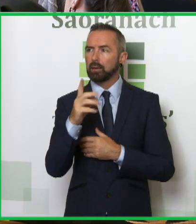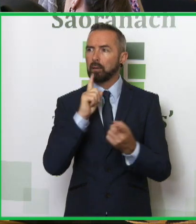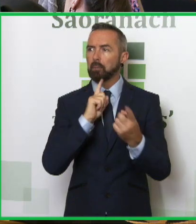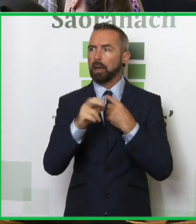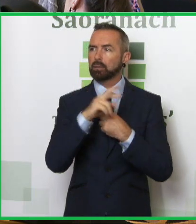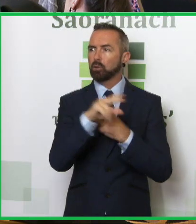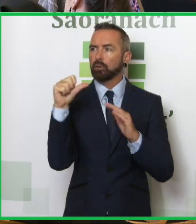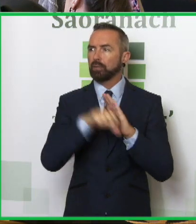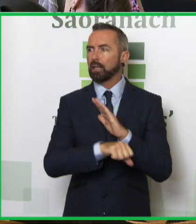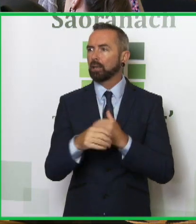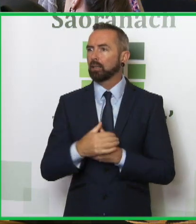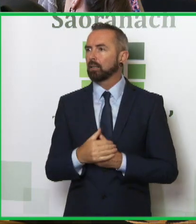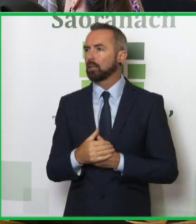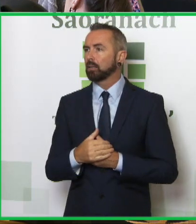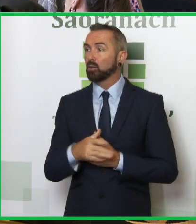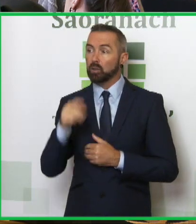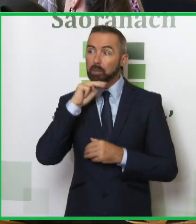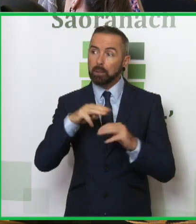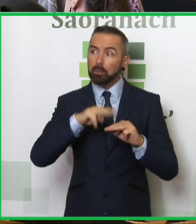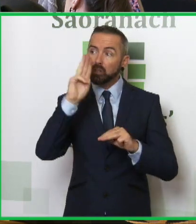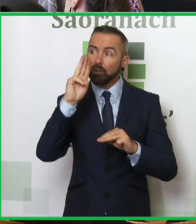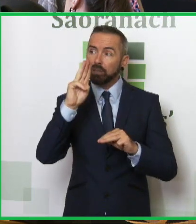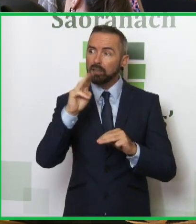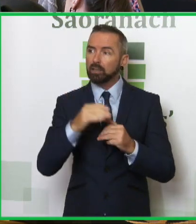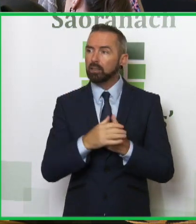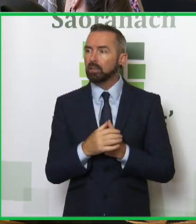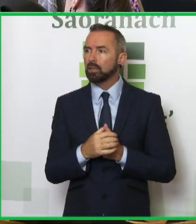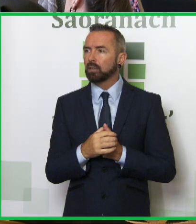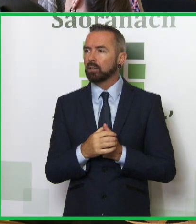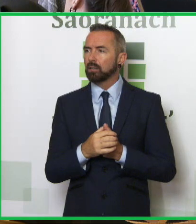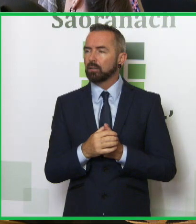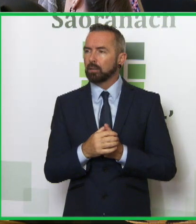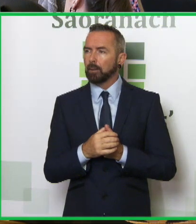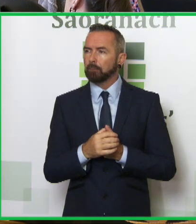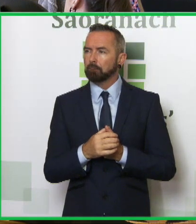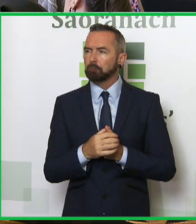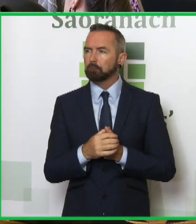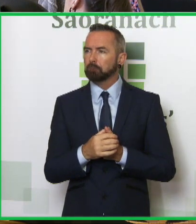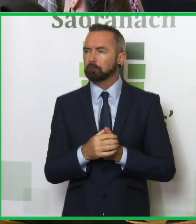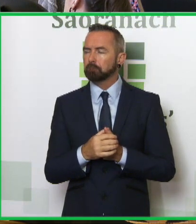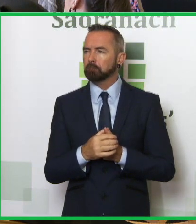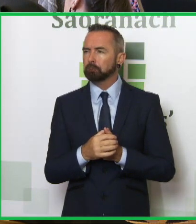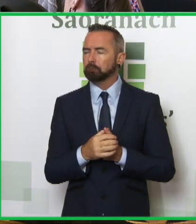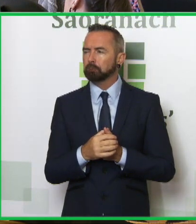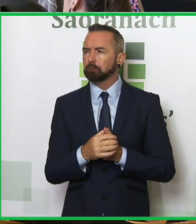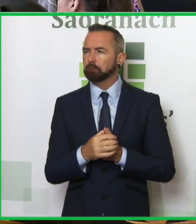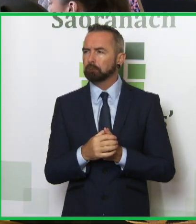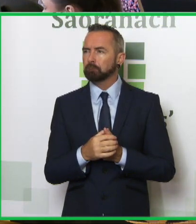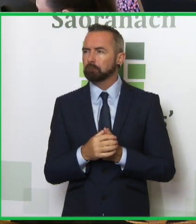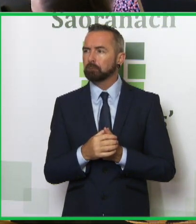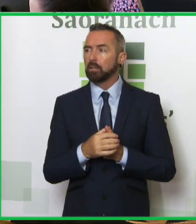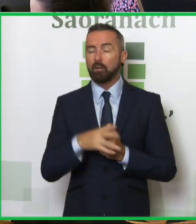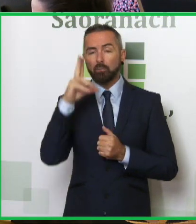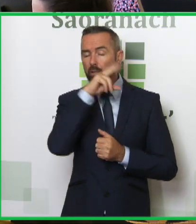be? What's a majority in terms of percentage terms? Is it? No, sorry, in the explanation like a narrative, right? And we say,